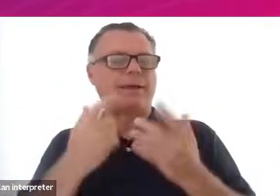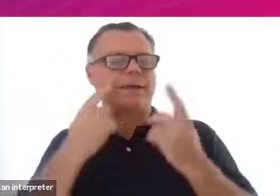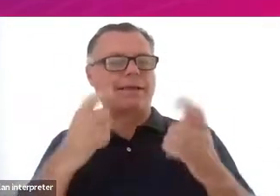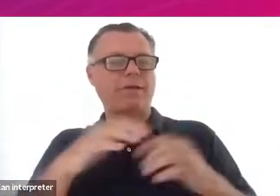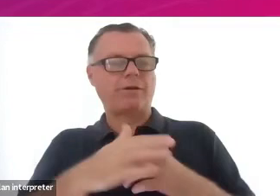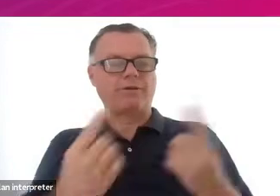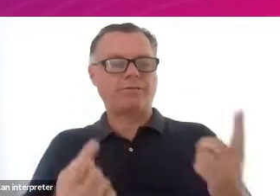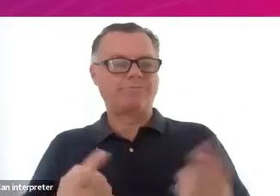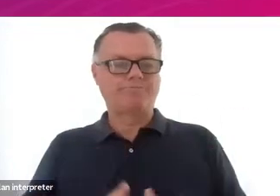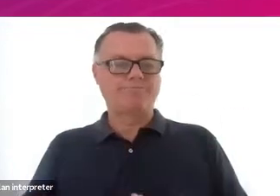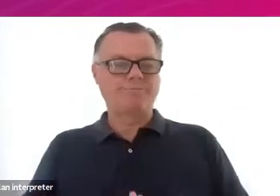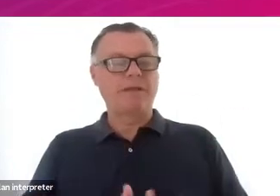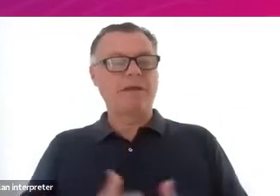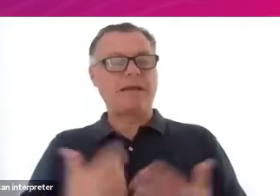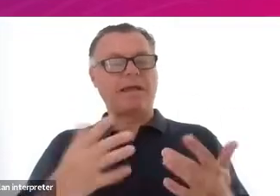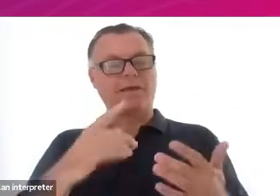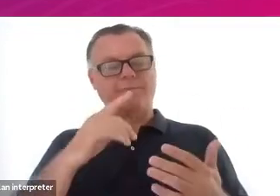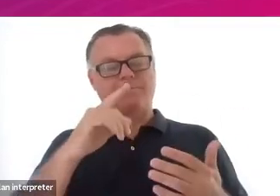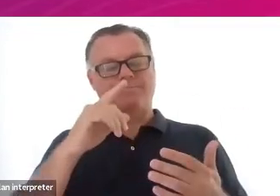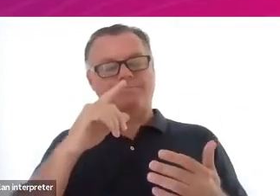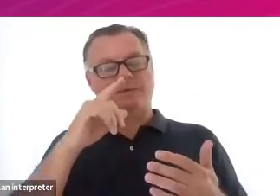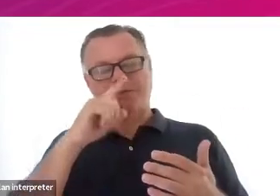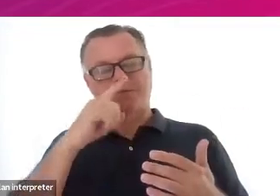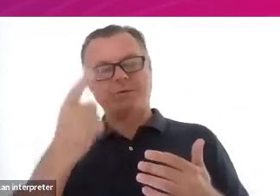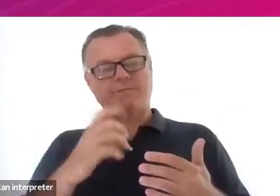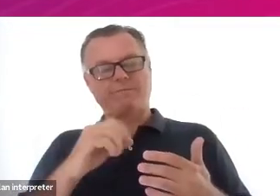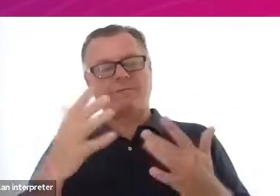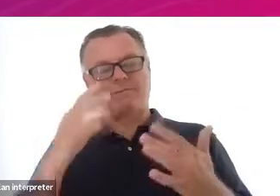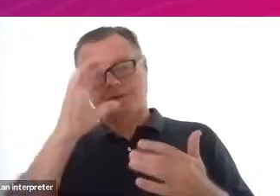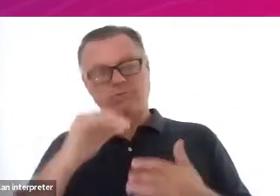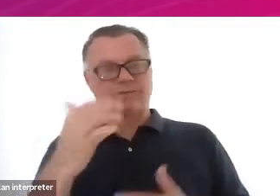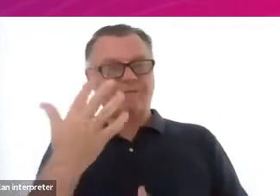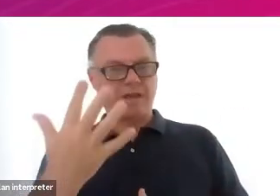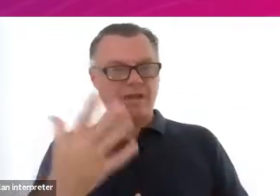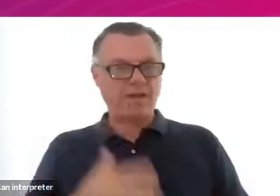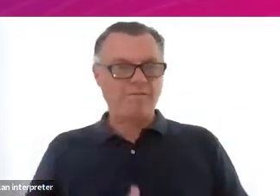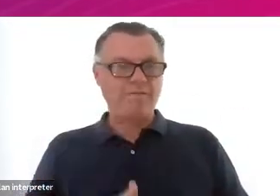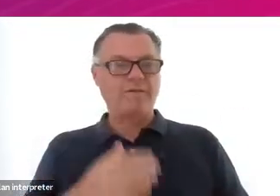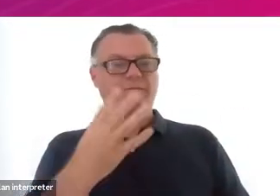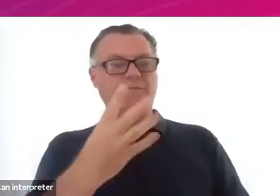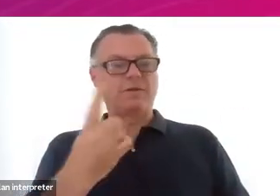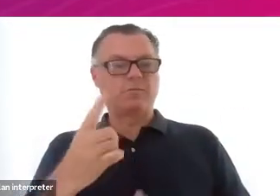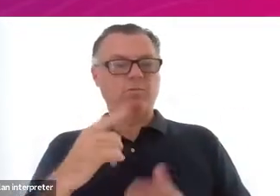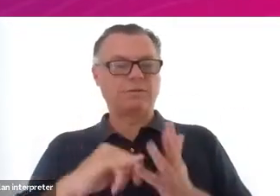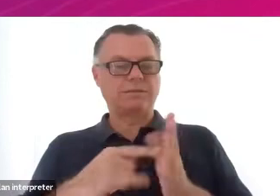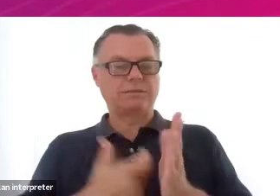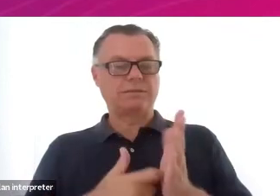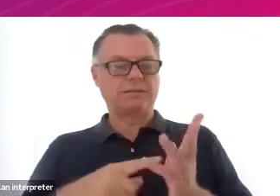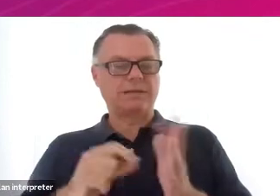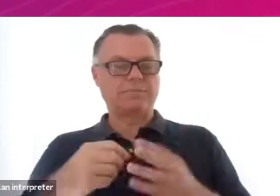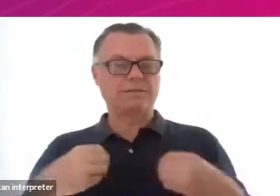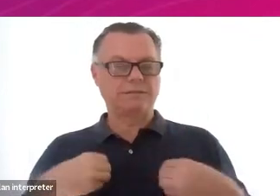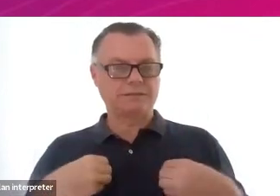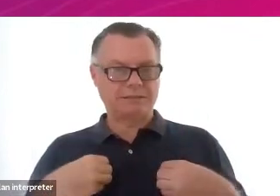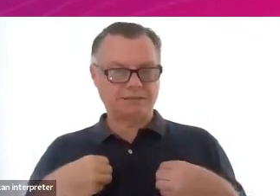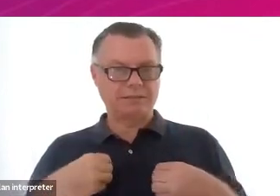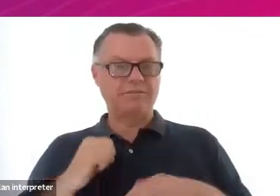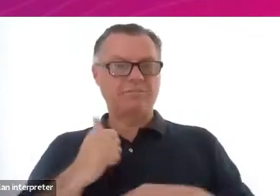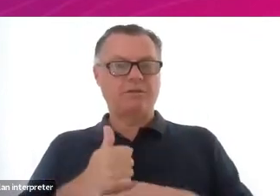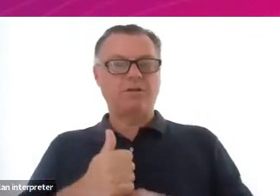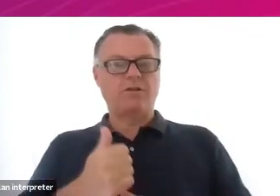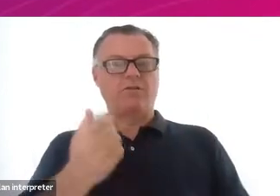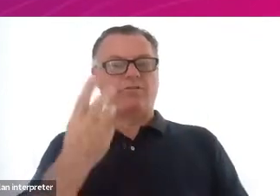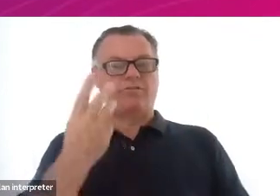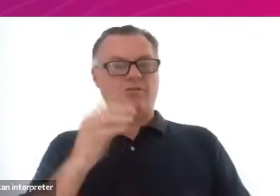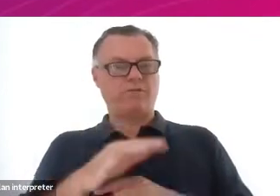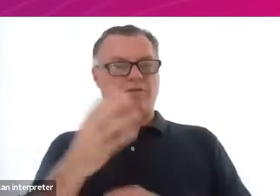year's cohort from 5 countries have been our most diverse yet. 41 startups went through the program, and 32 have chosen to share what they're up to today.